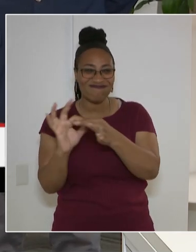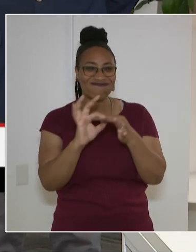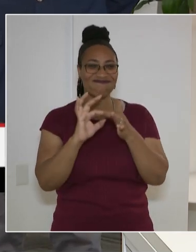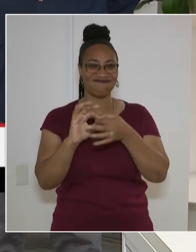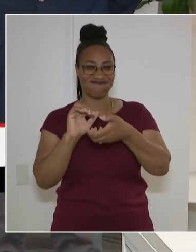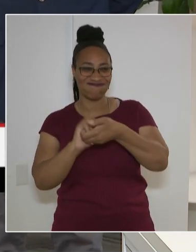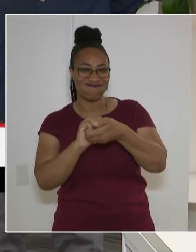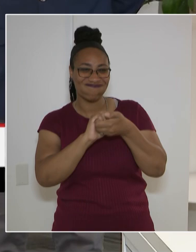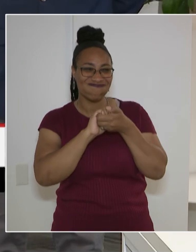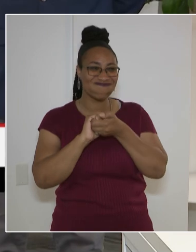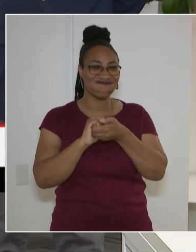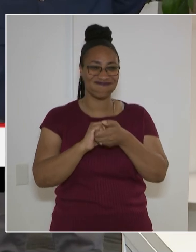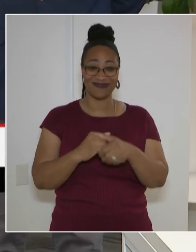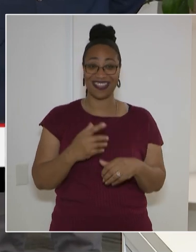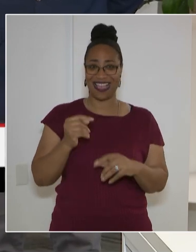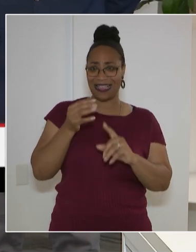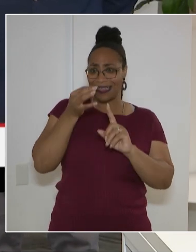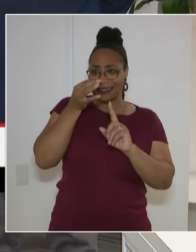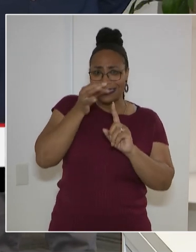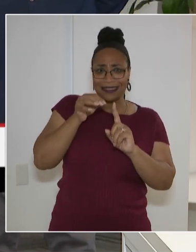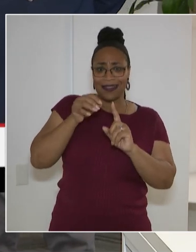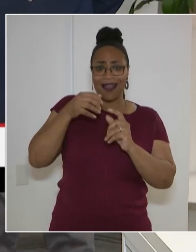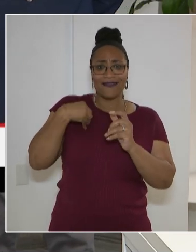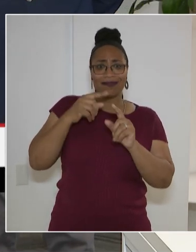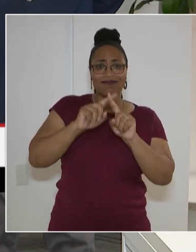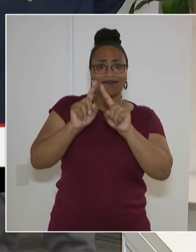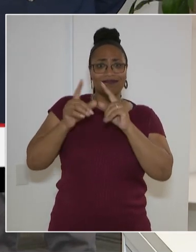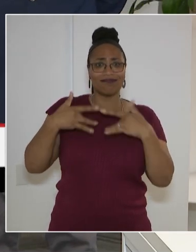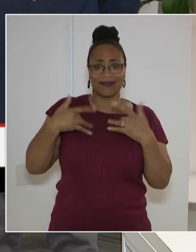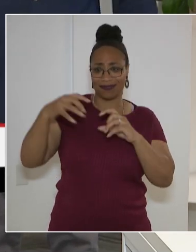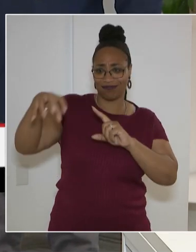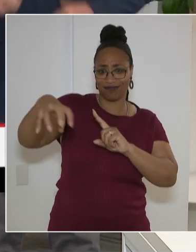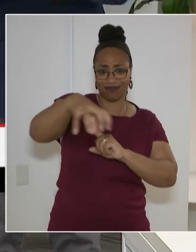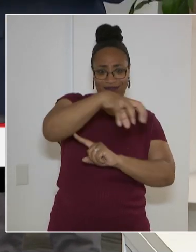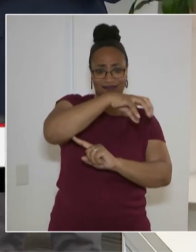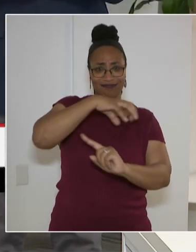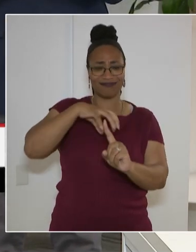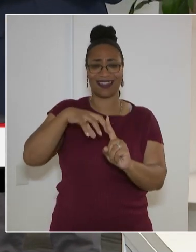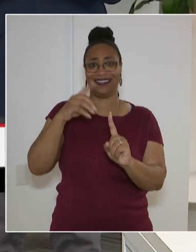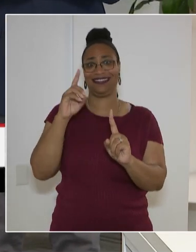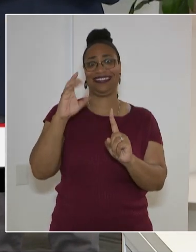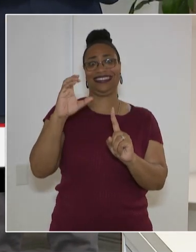Team DEMPED, Team Economic Partnership, and Team Kellen. Welcome.